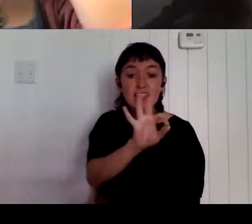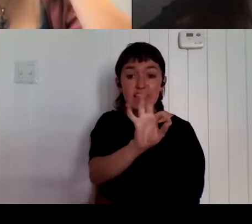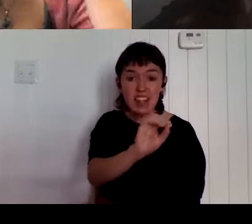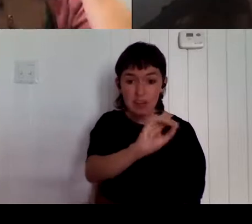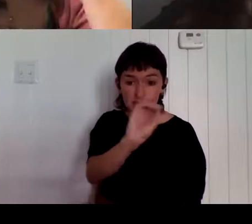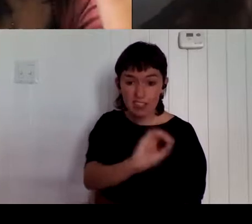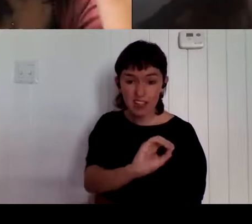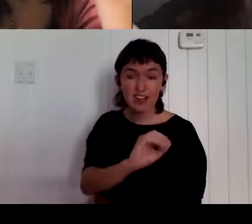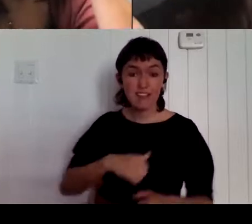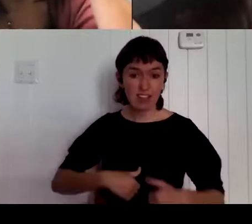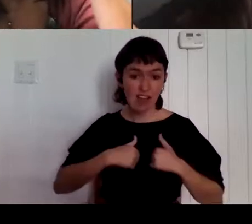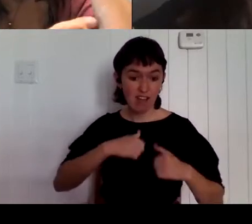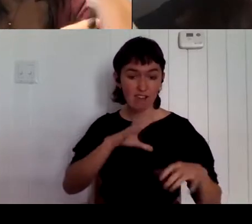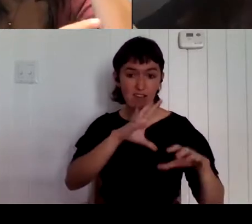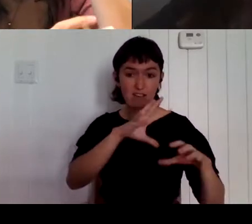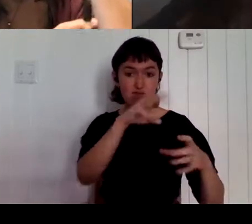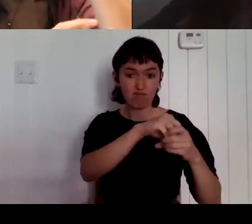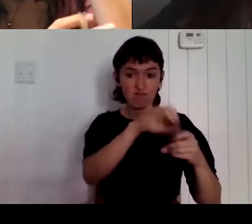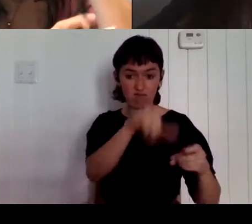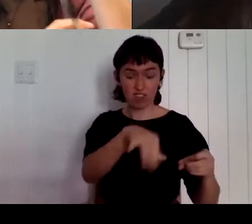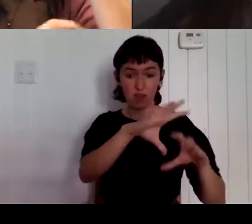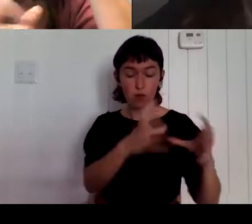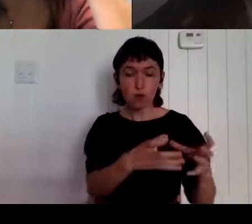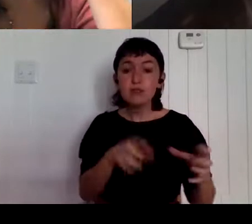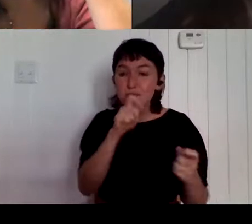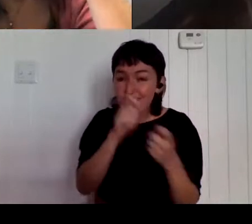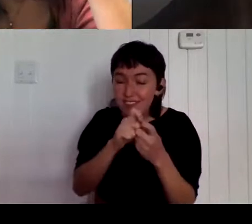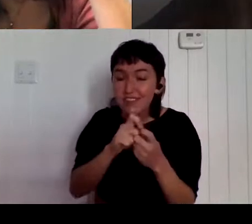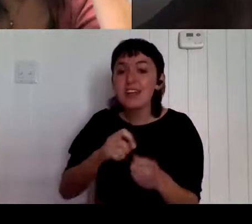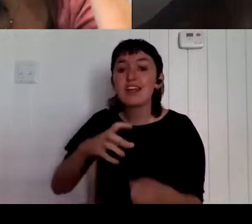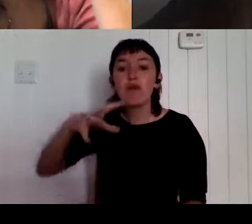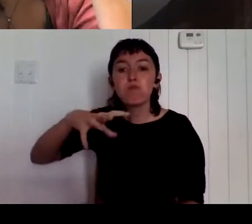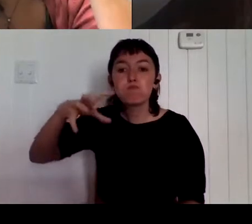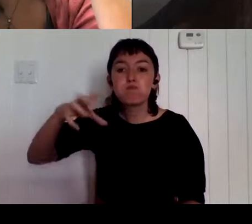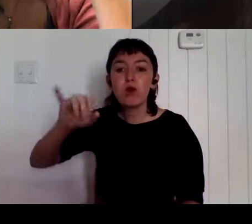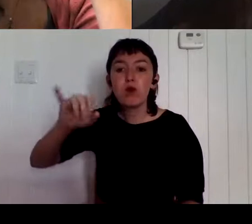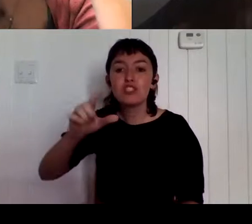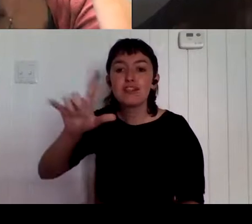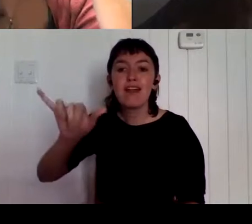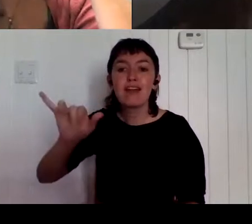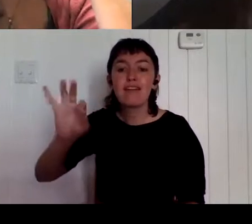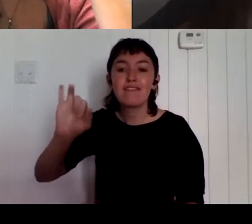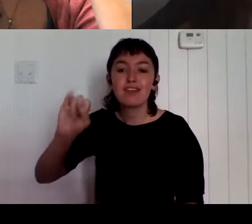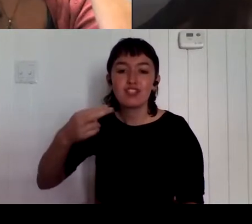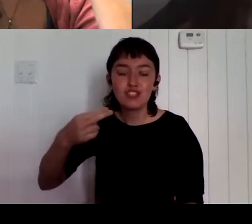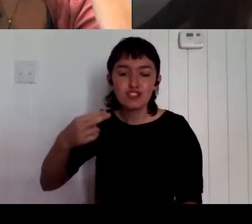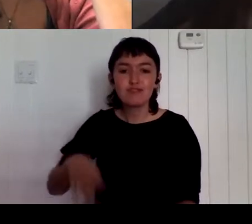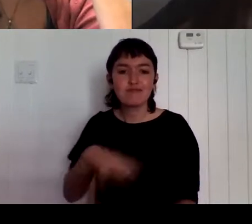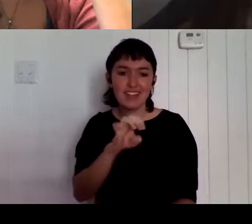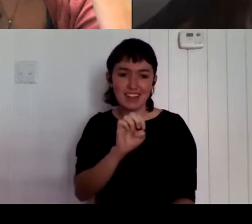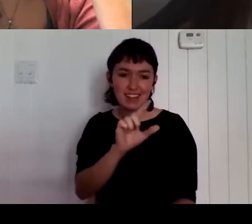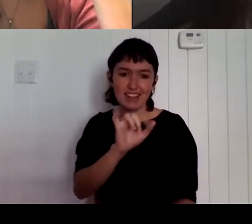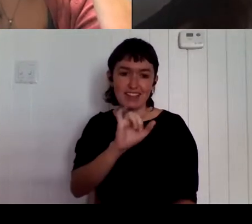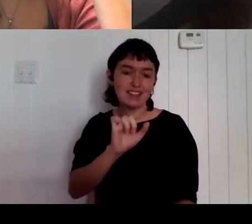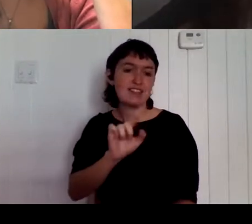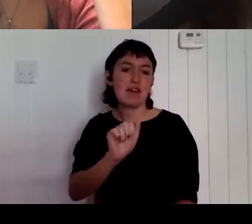the gelatinous, wonderful beings from the sea and sometimes also freshwater. So, Elizabeth, thank you so much for joining us